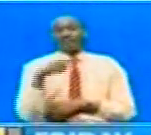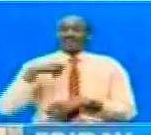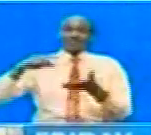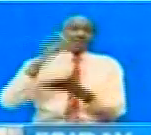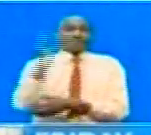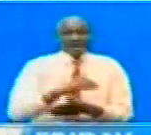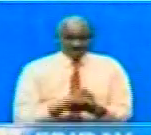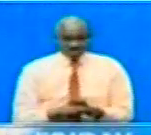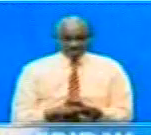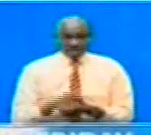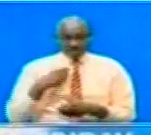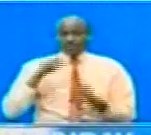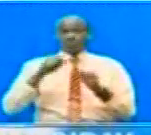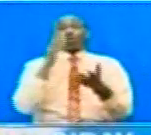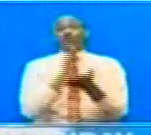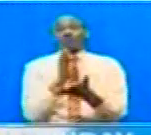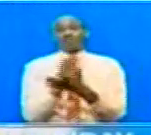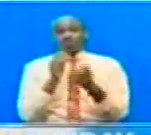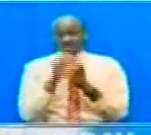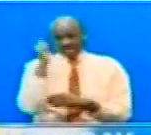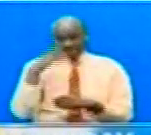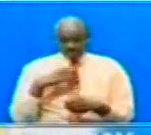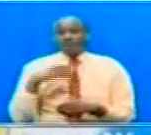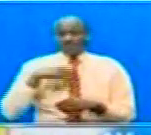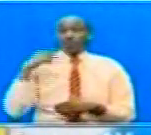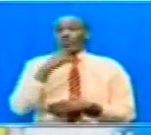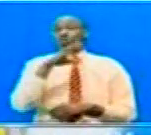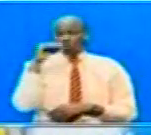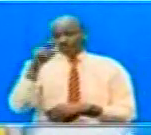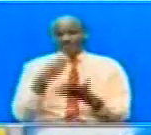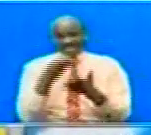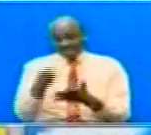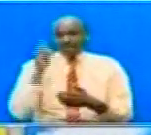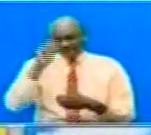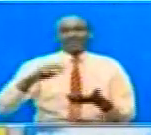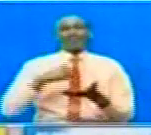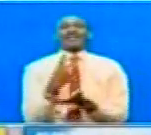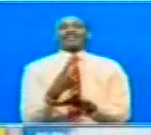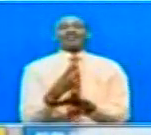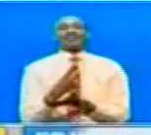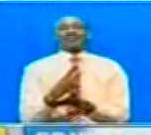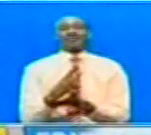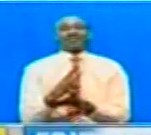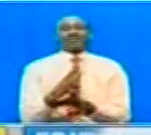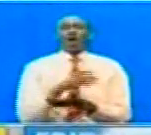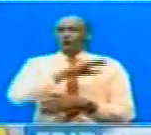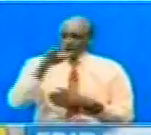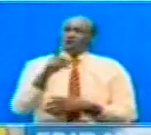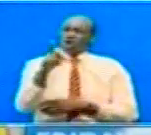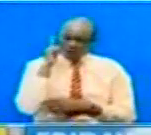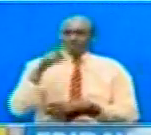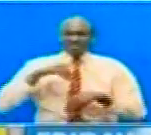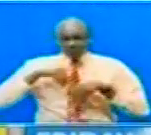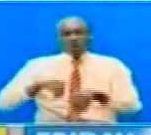company. Can confirm to the Kenyans that those who stole this company's money will pay. All legal avenues are going to